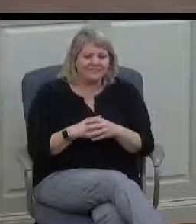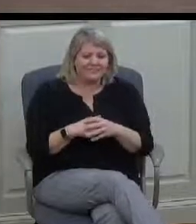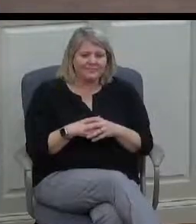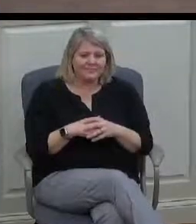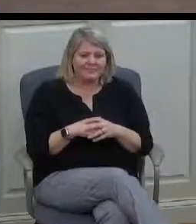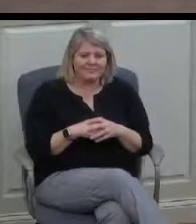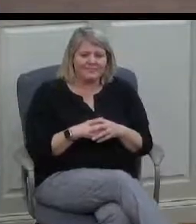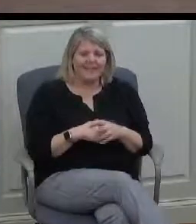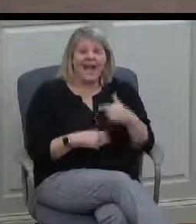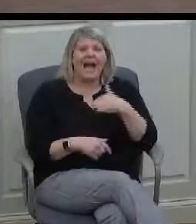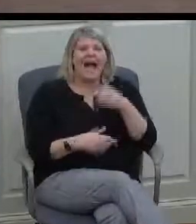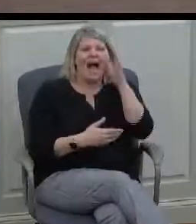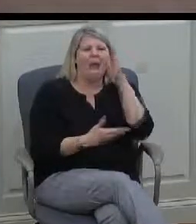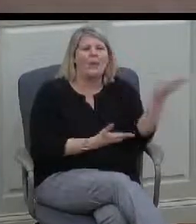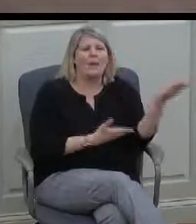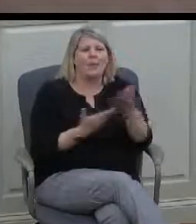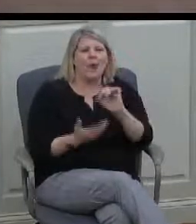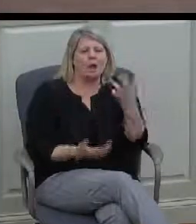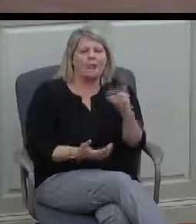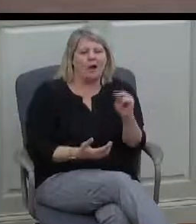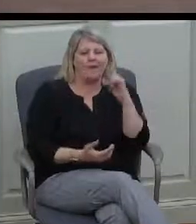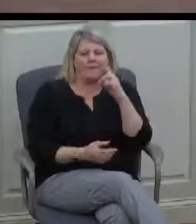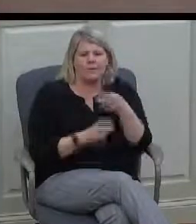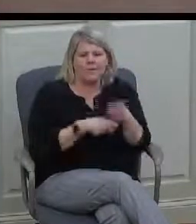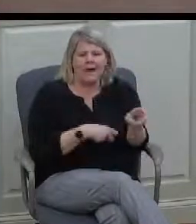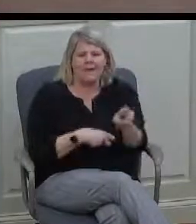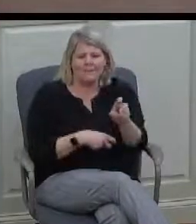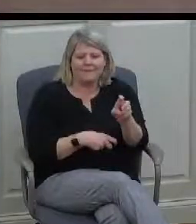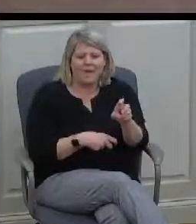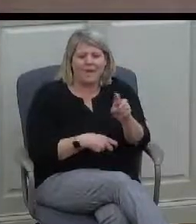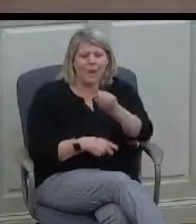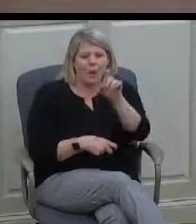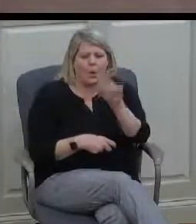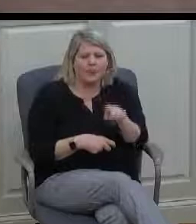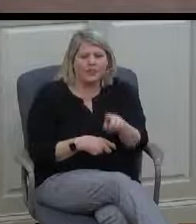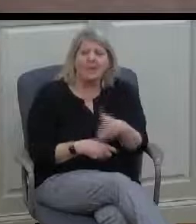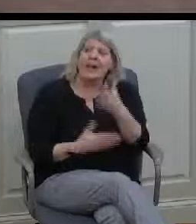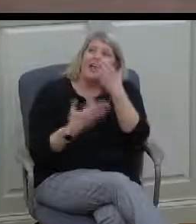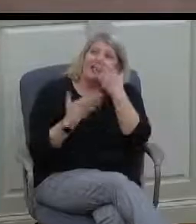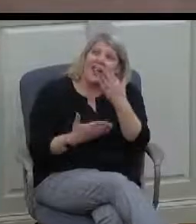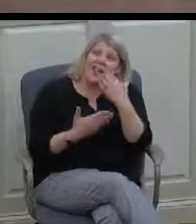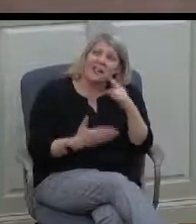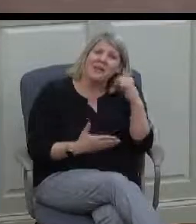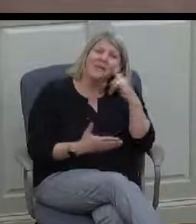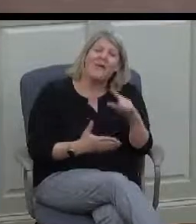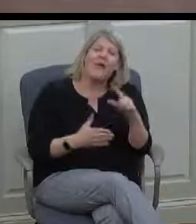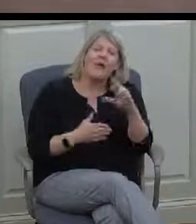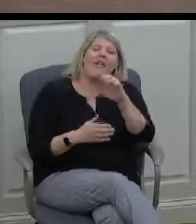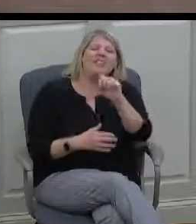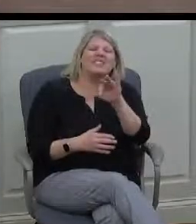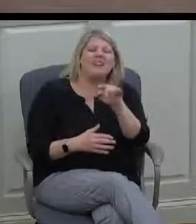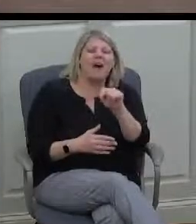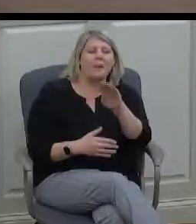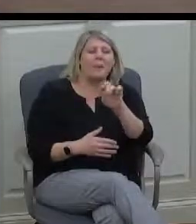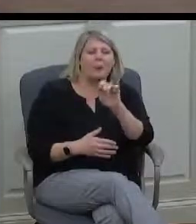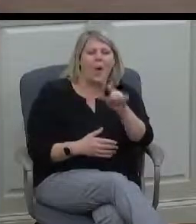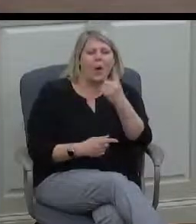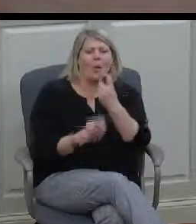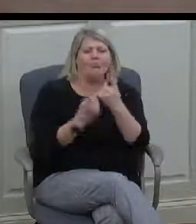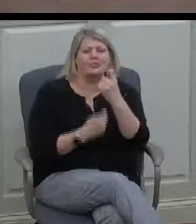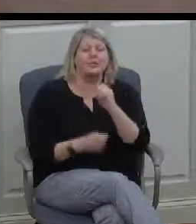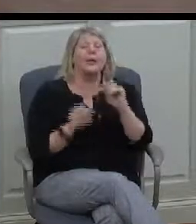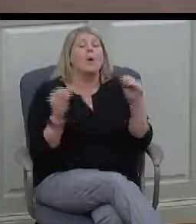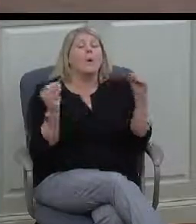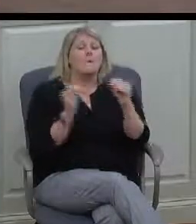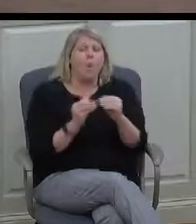I bring John for the hard questions. Yeah, thanks for the softballs, I appreciate that. More and more what we